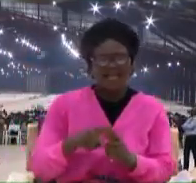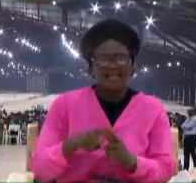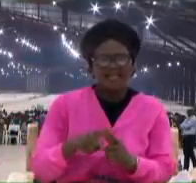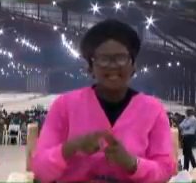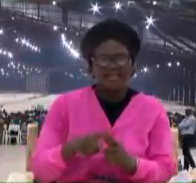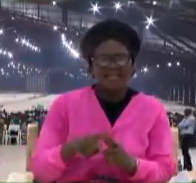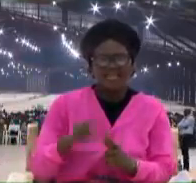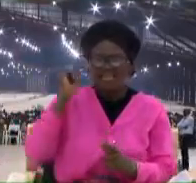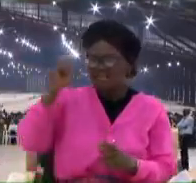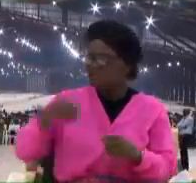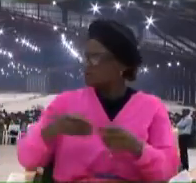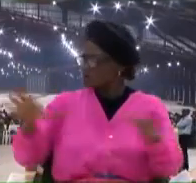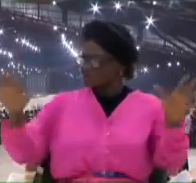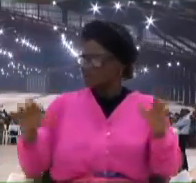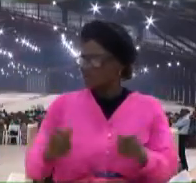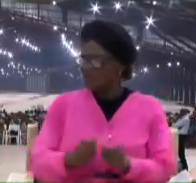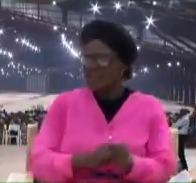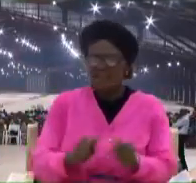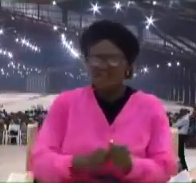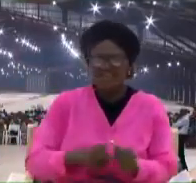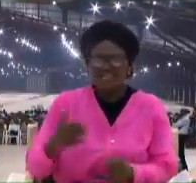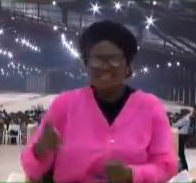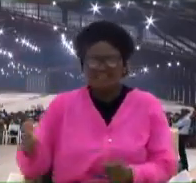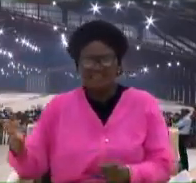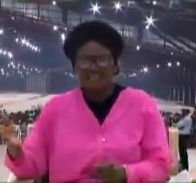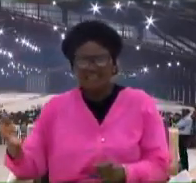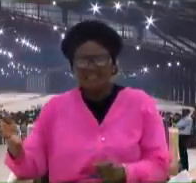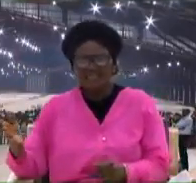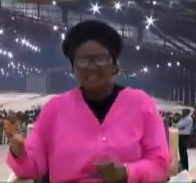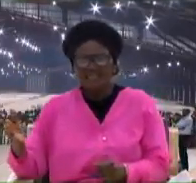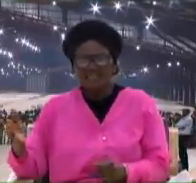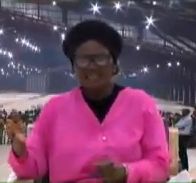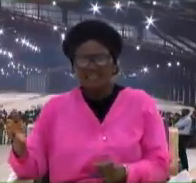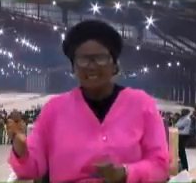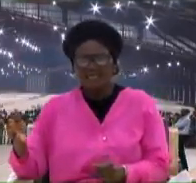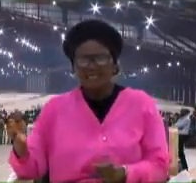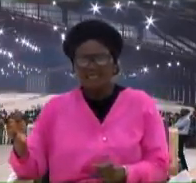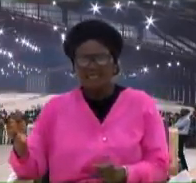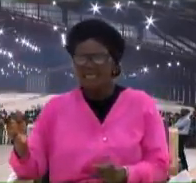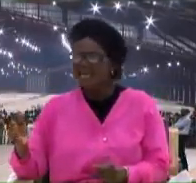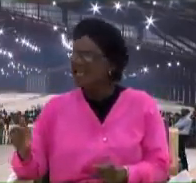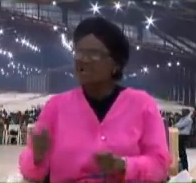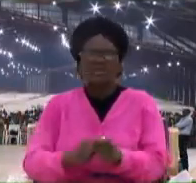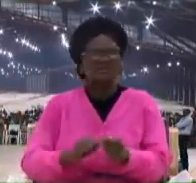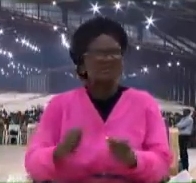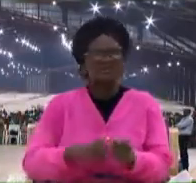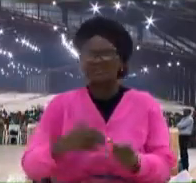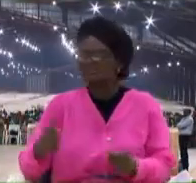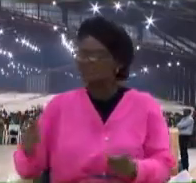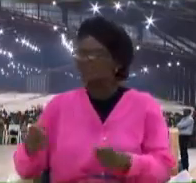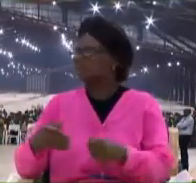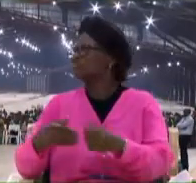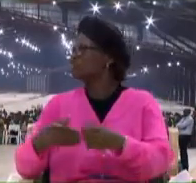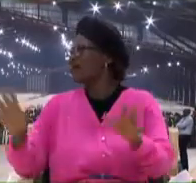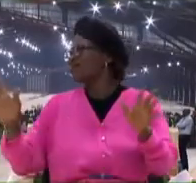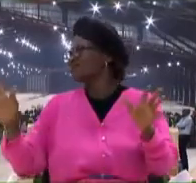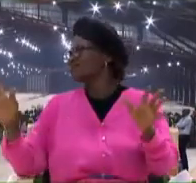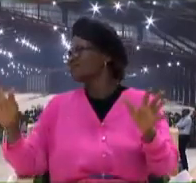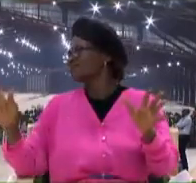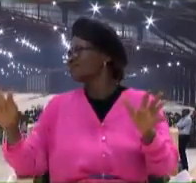he lost everything, spent everything completely, and then a famine